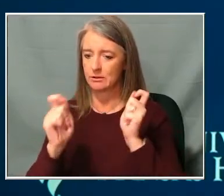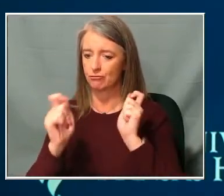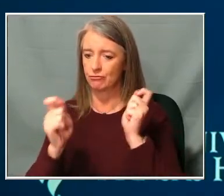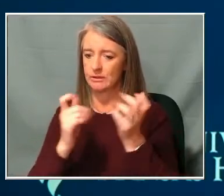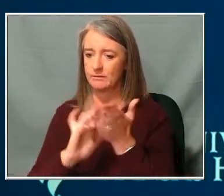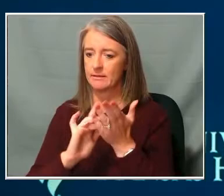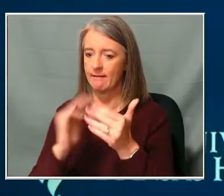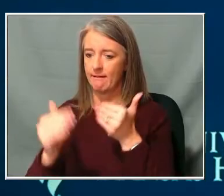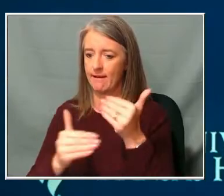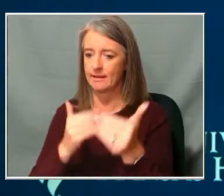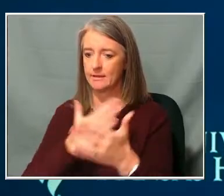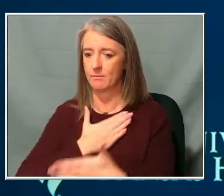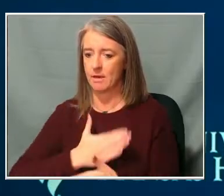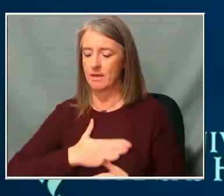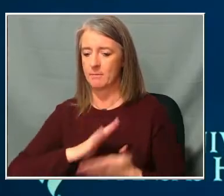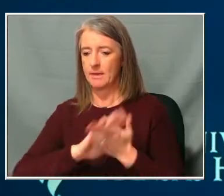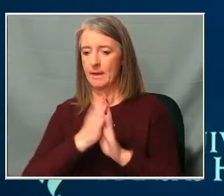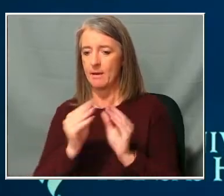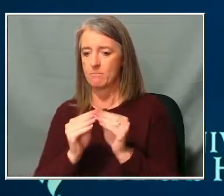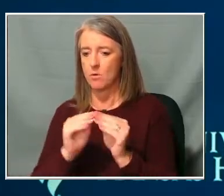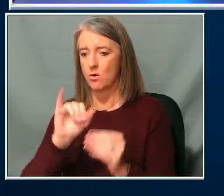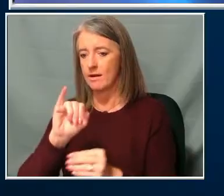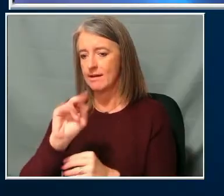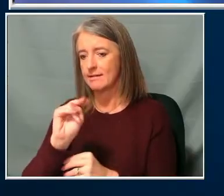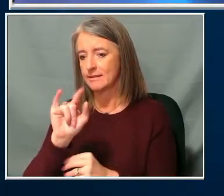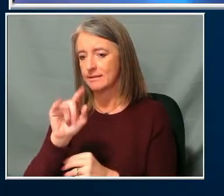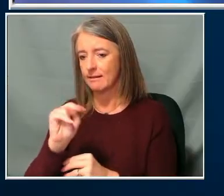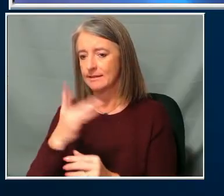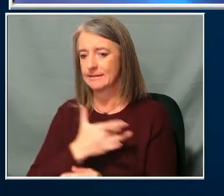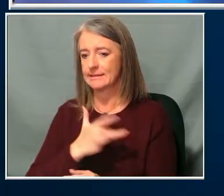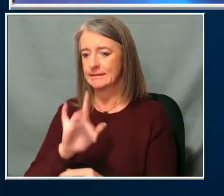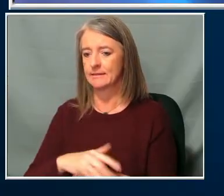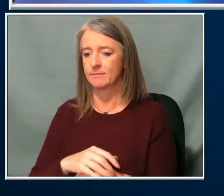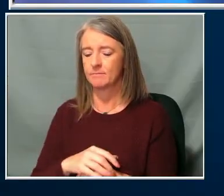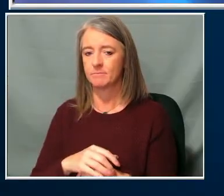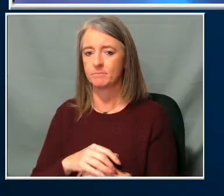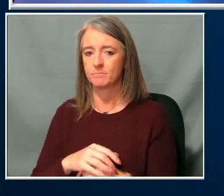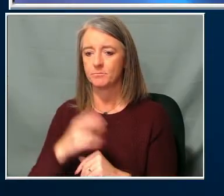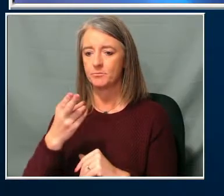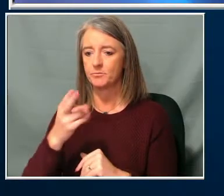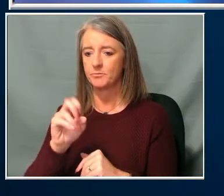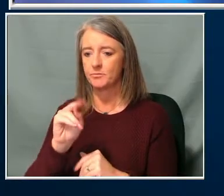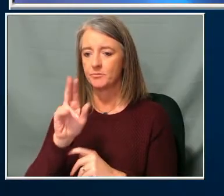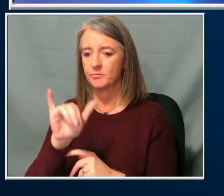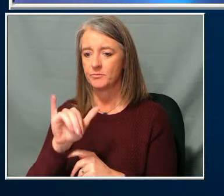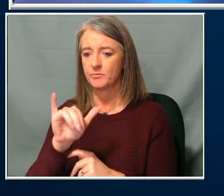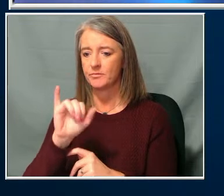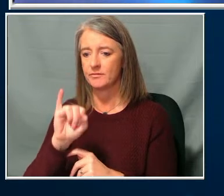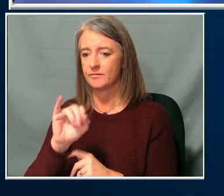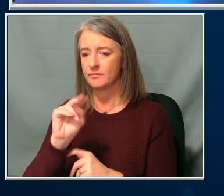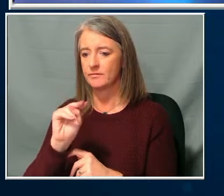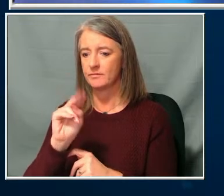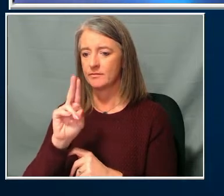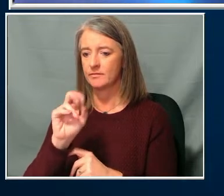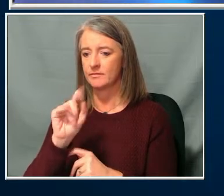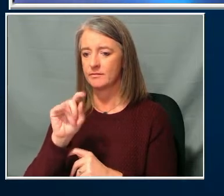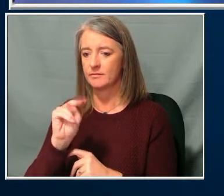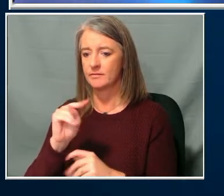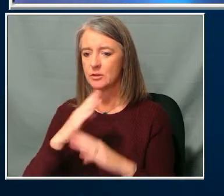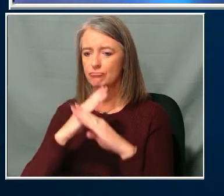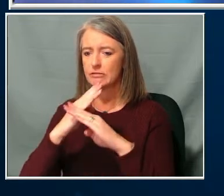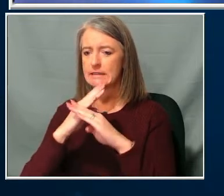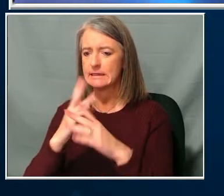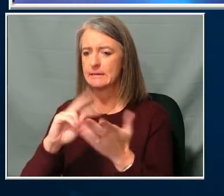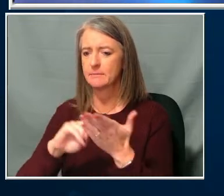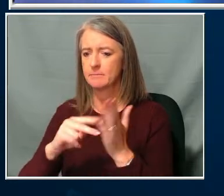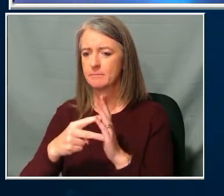as their bodies are becoming more insulin sensitive. Payre is just asking if you could address insulin resistance and how that plays